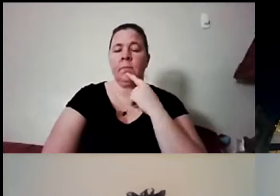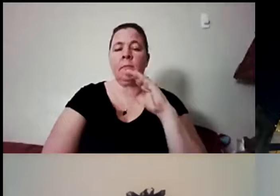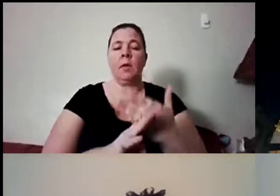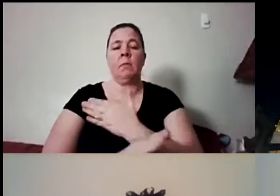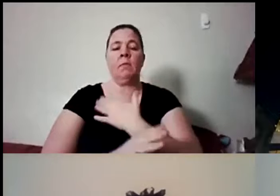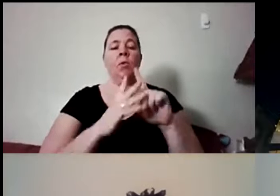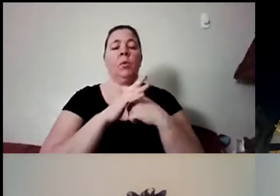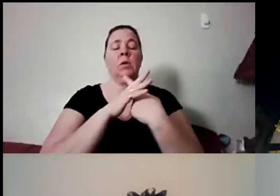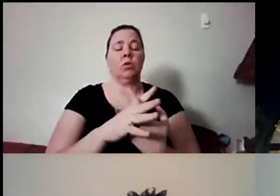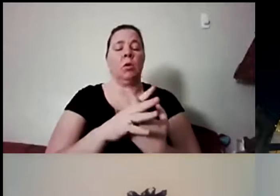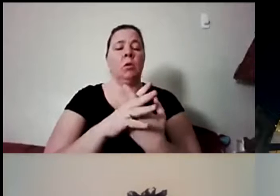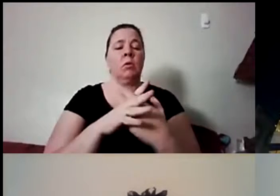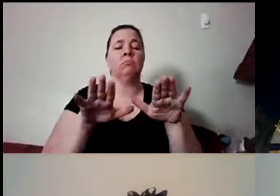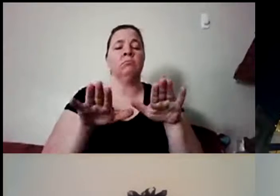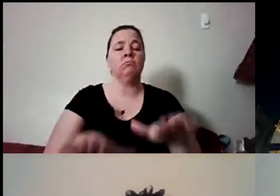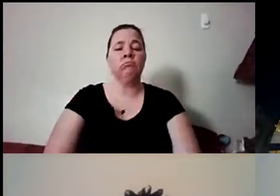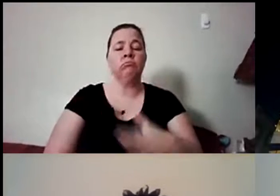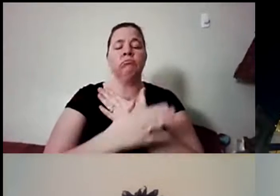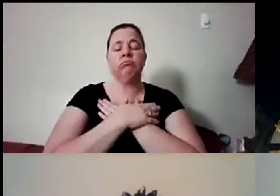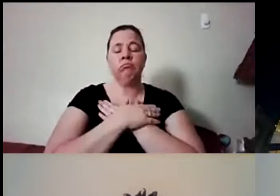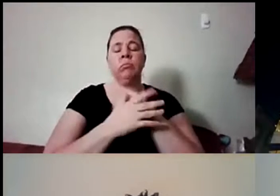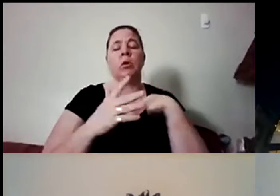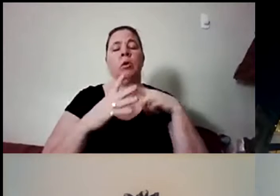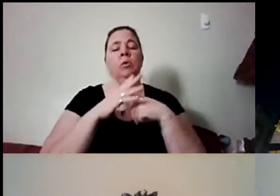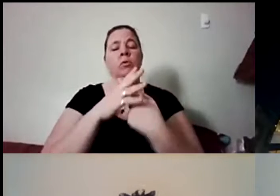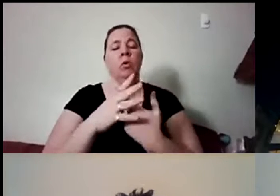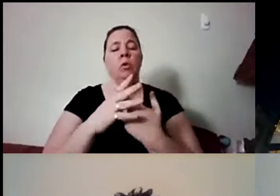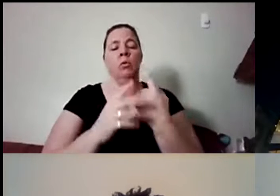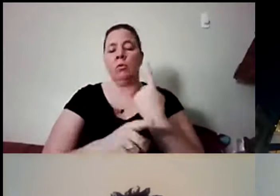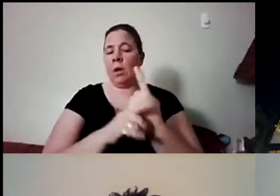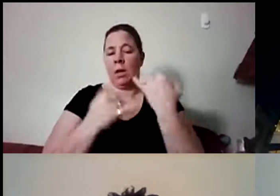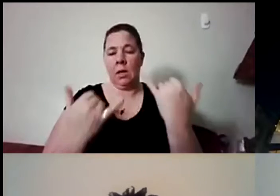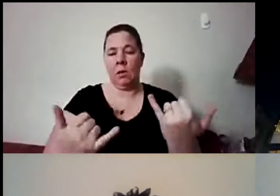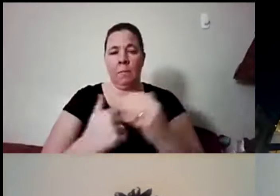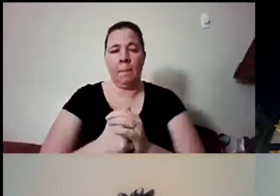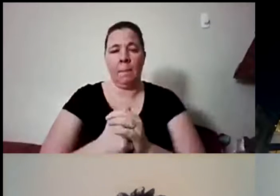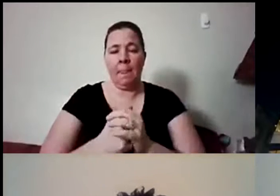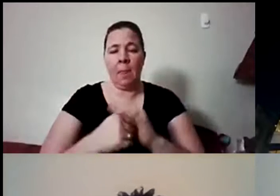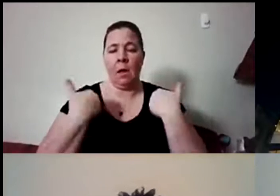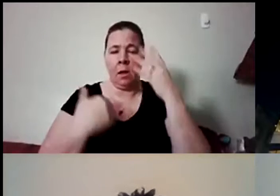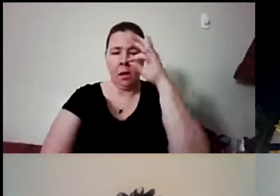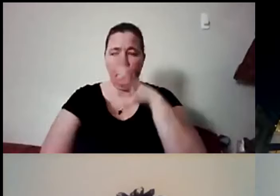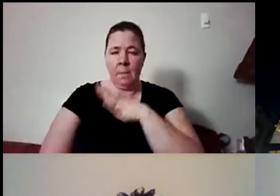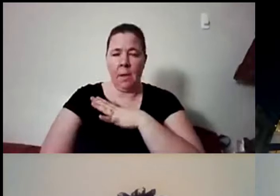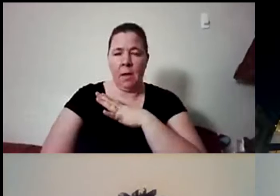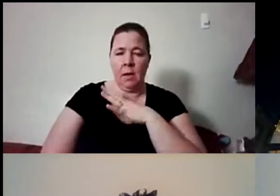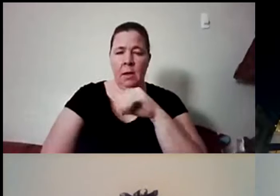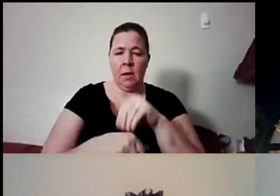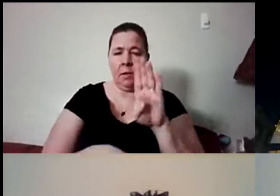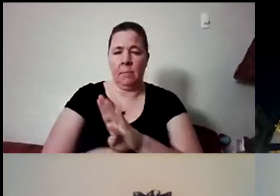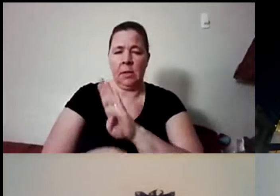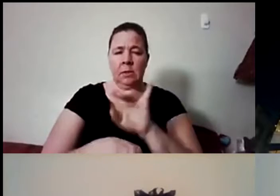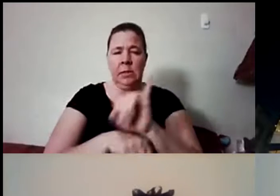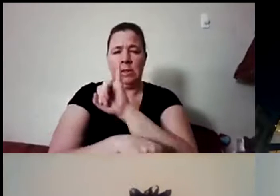settle in, settle down, because we're about to start right away. So, this young man has been in the business industry for